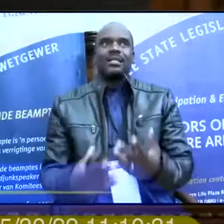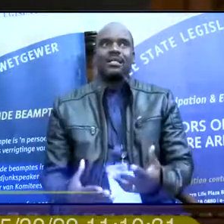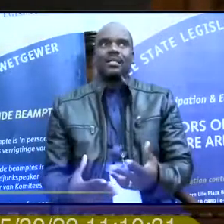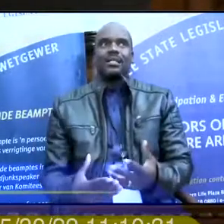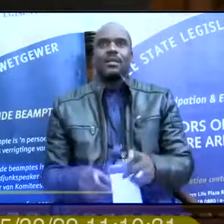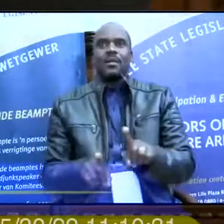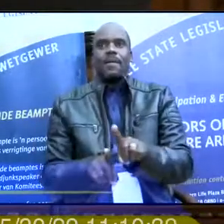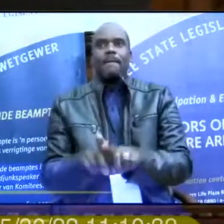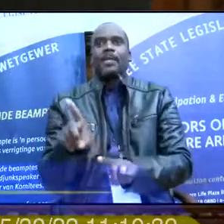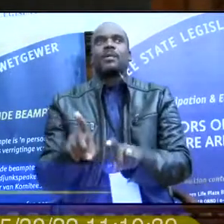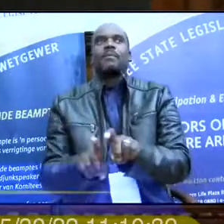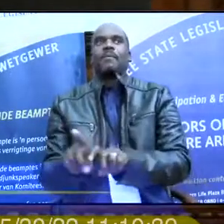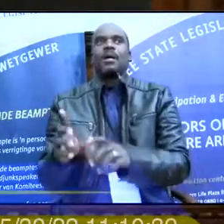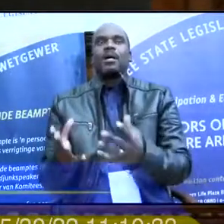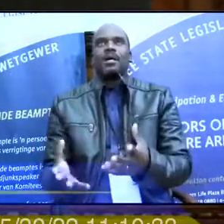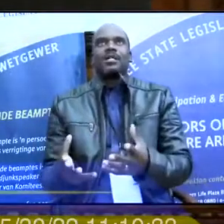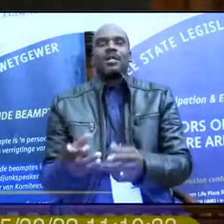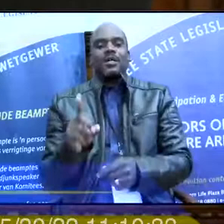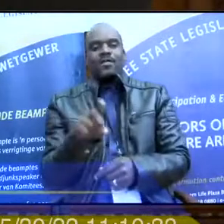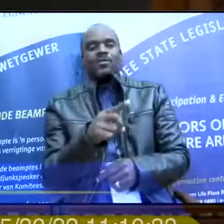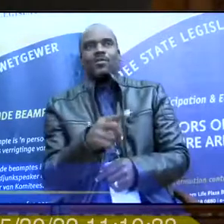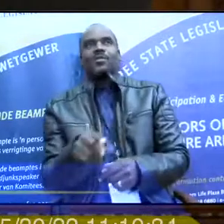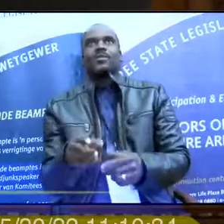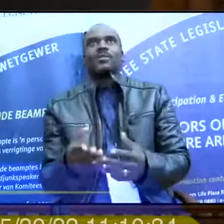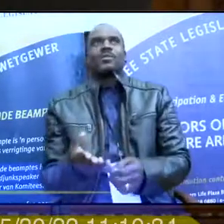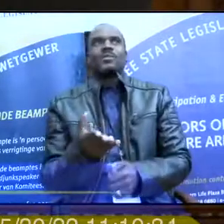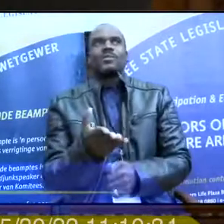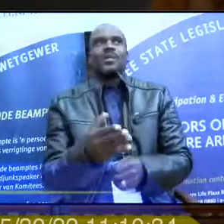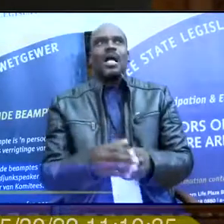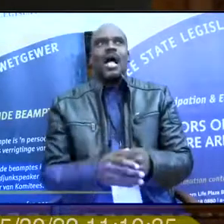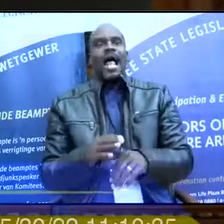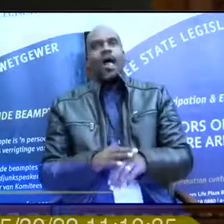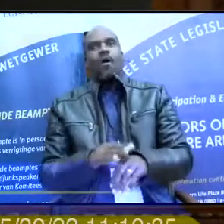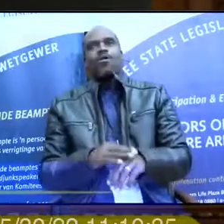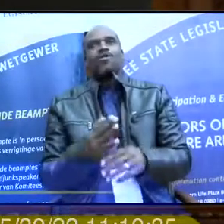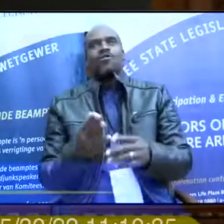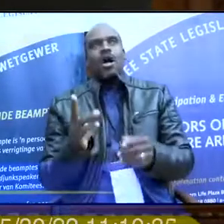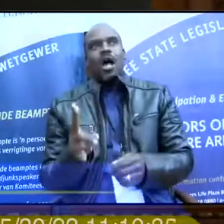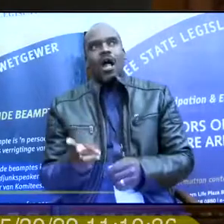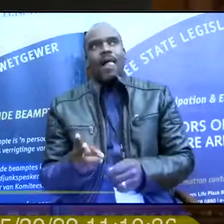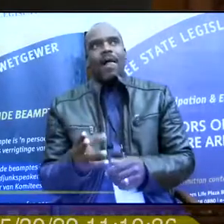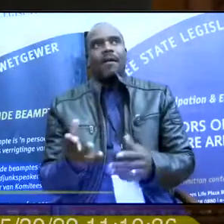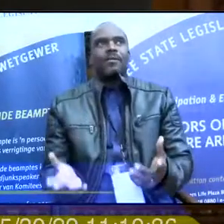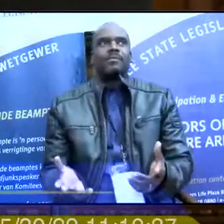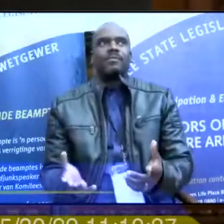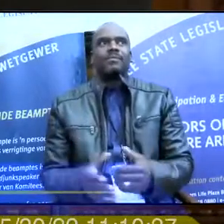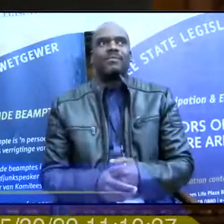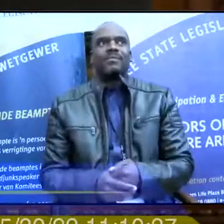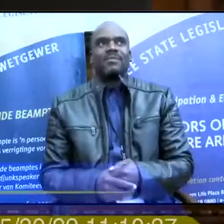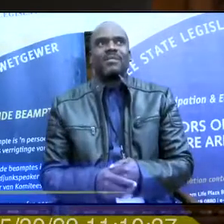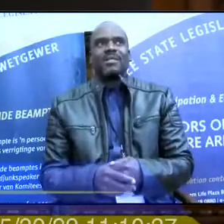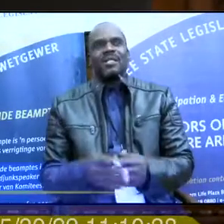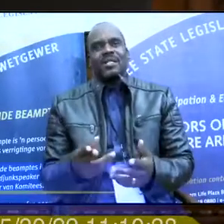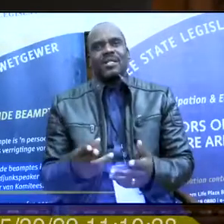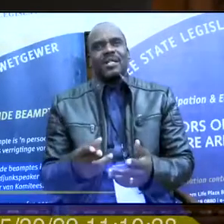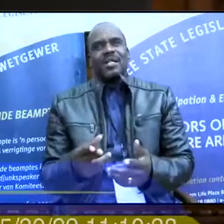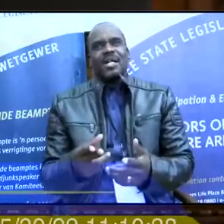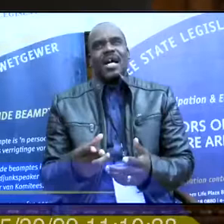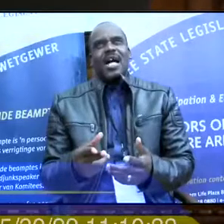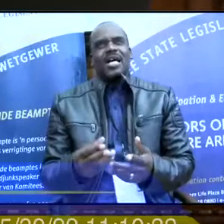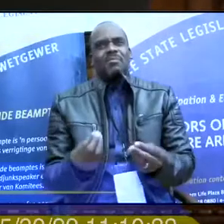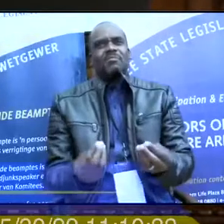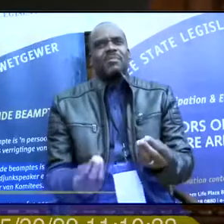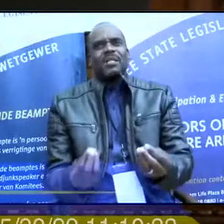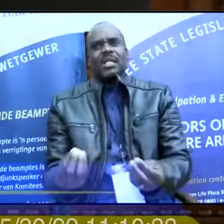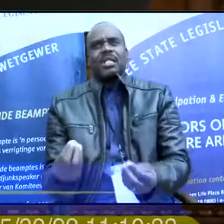free state and past of the east and cape has also diverted our attention and our focus on a fiscal level to those